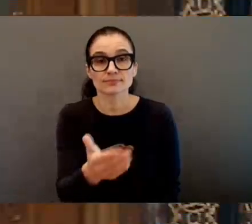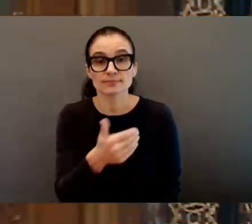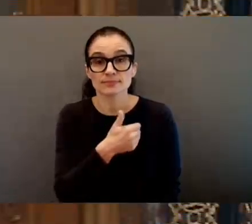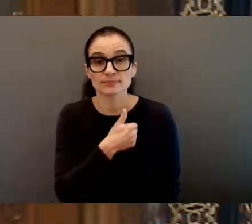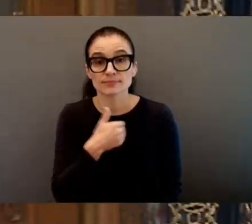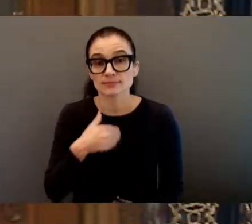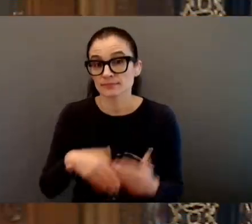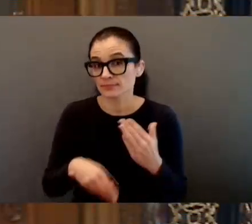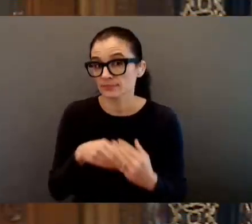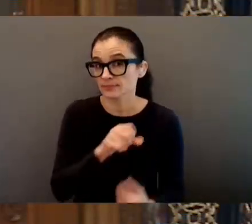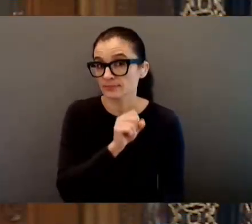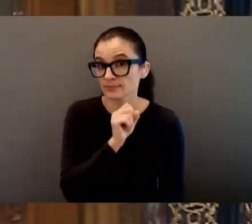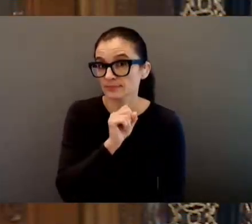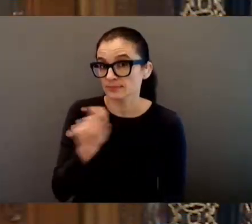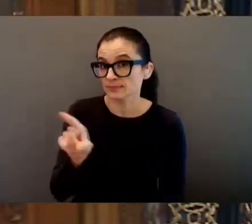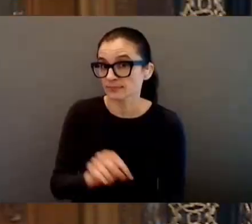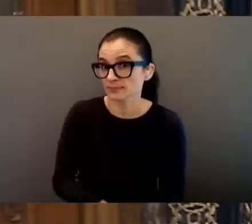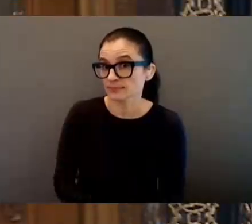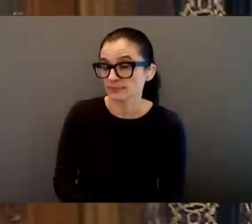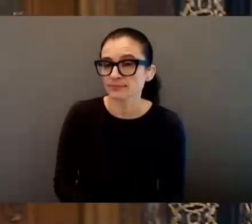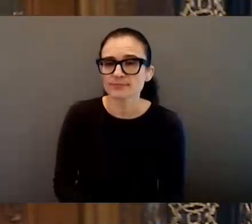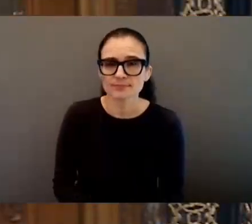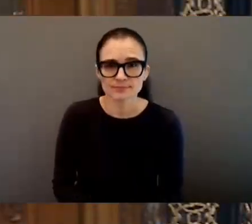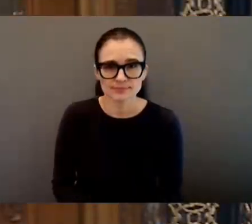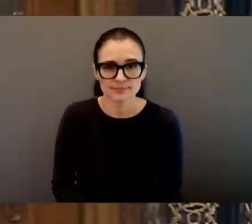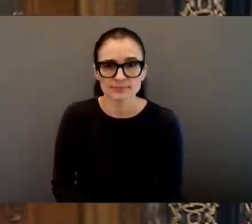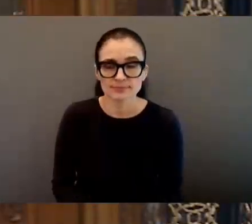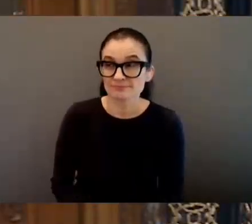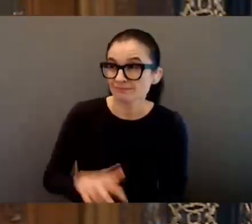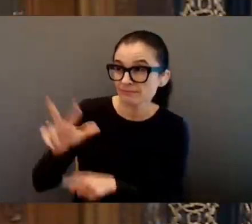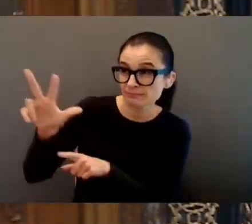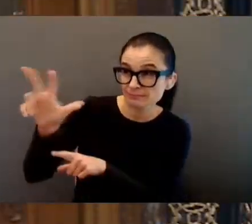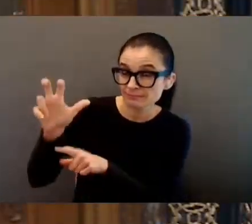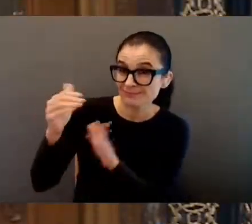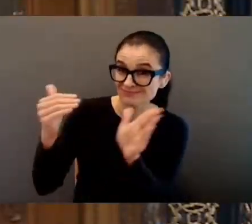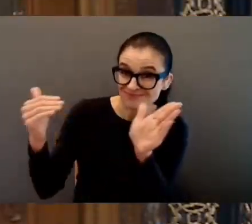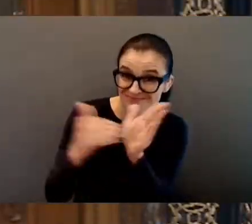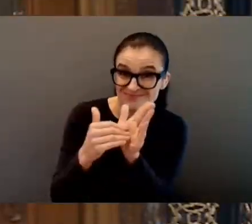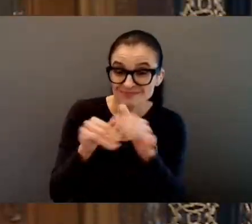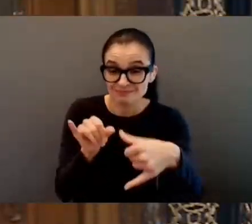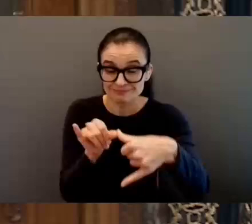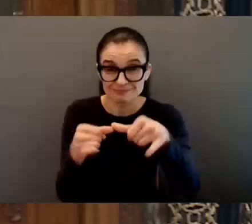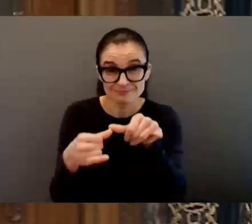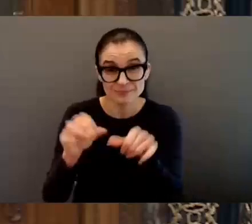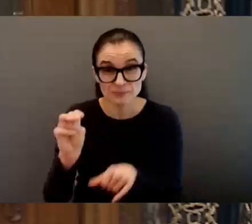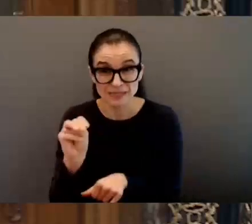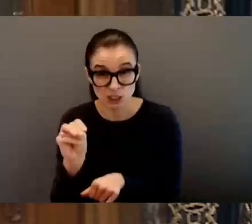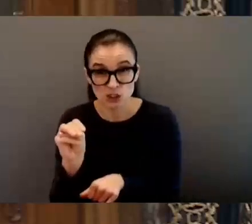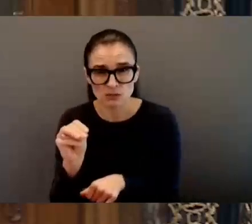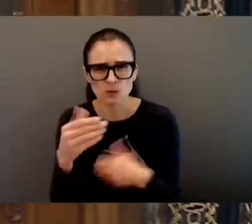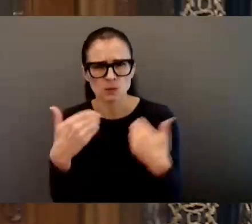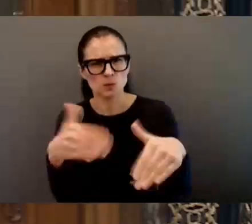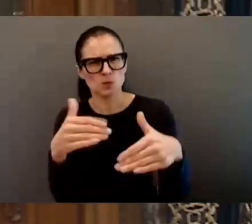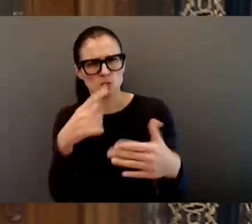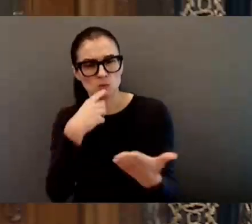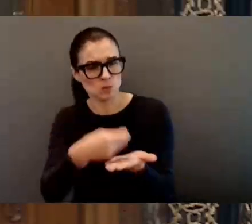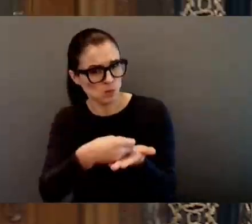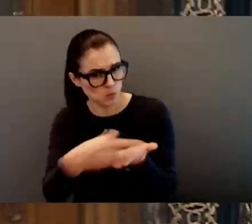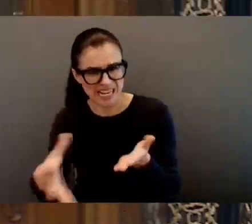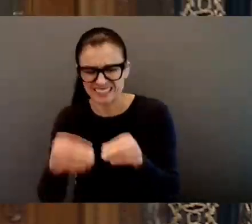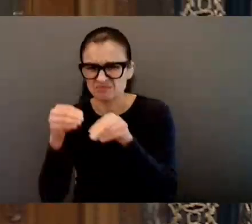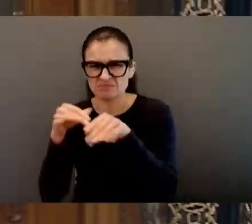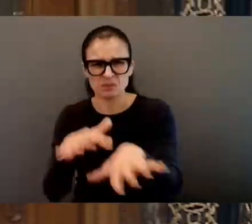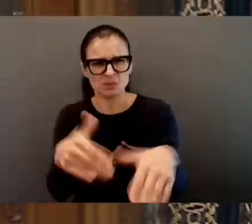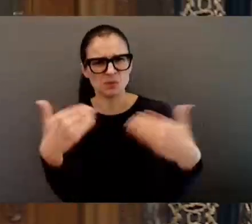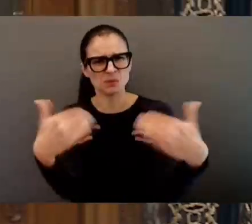300,000 cubic meters is an awful lot of waste. There is no way that this government was not aware of